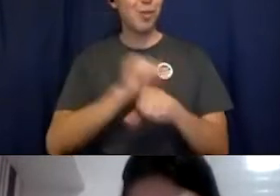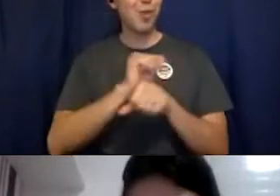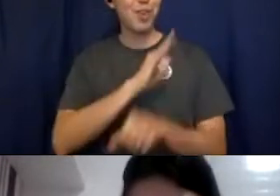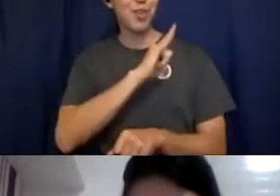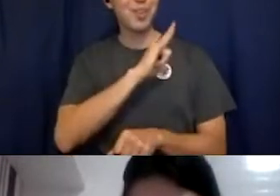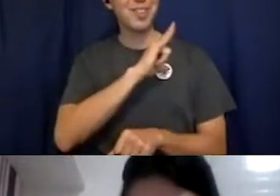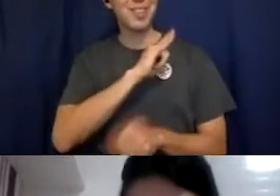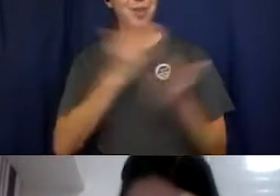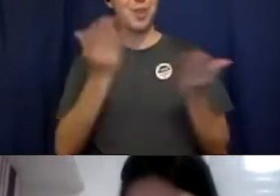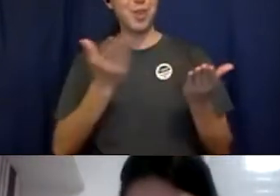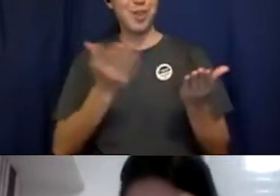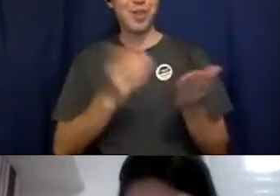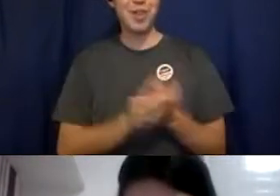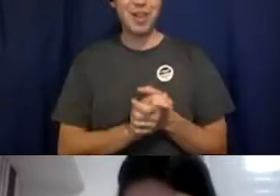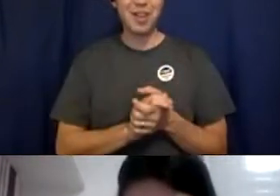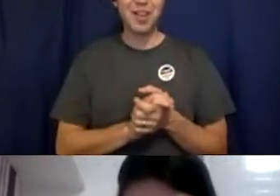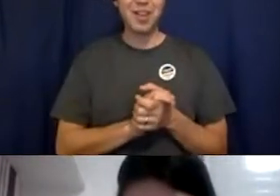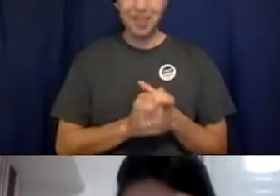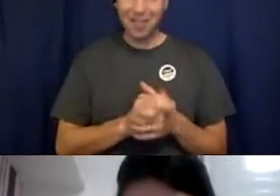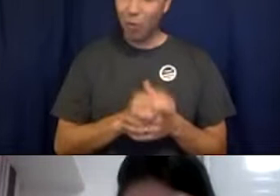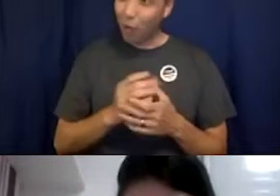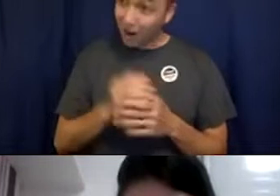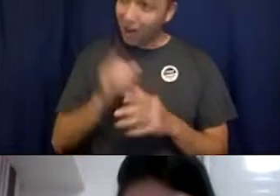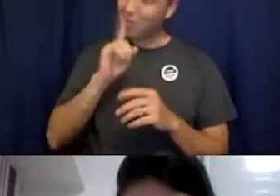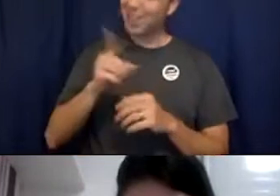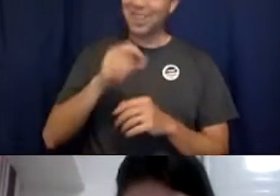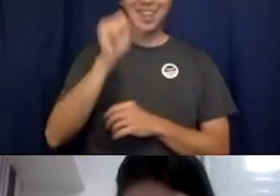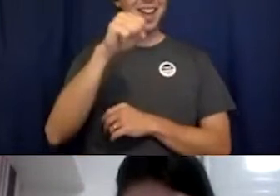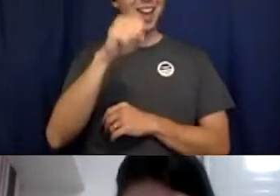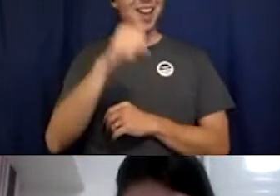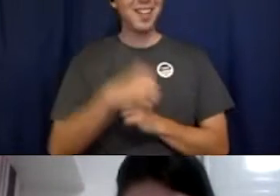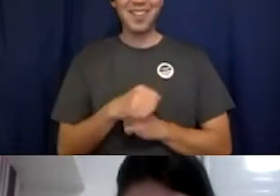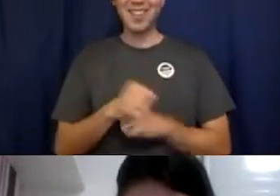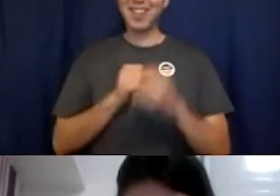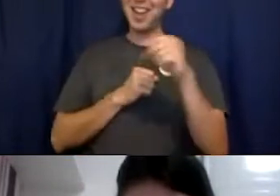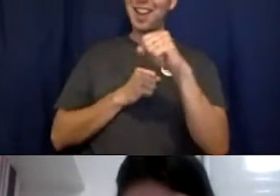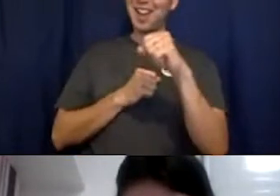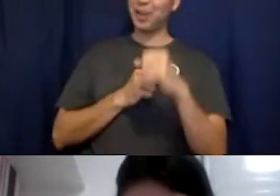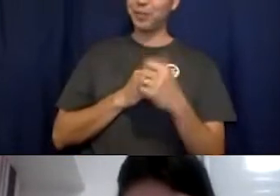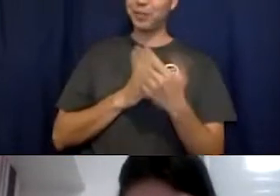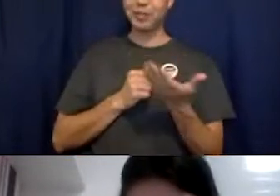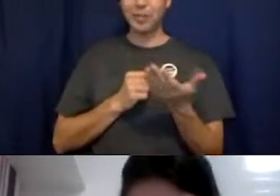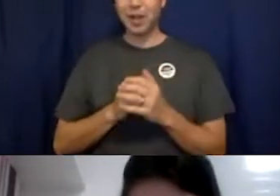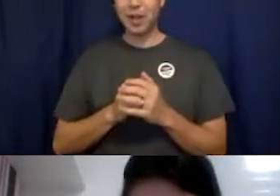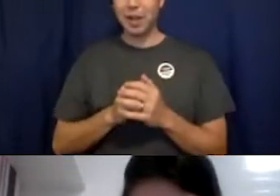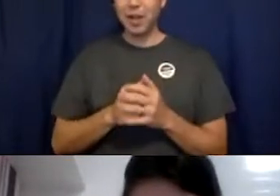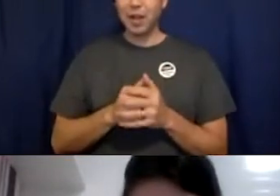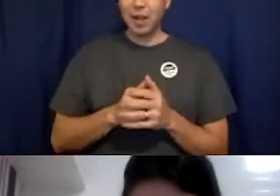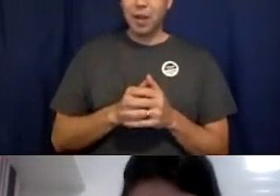why Sam chose to hunt monsters instead of trying to go to Stanford. I take a Wendigo over a memo any day.